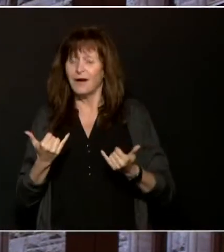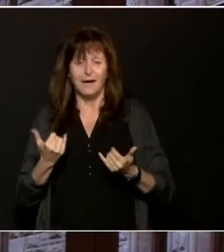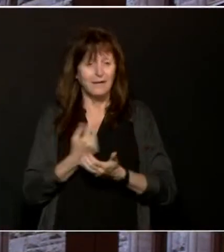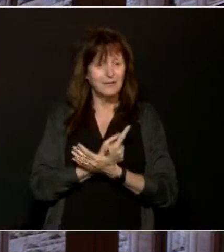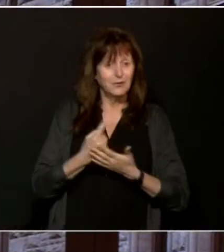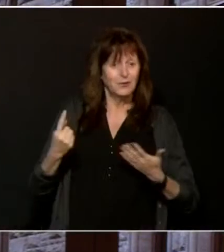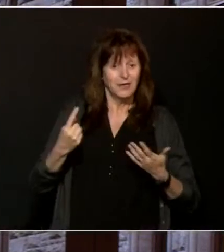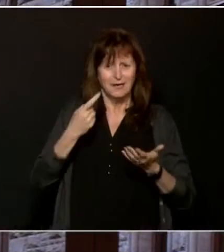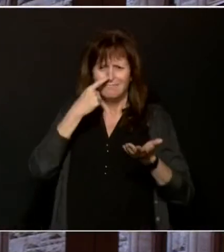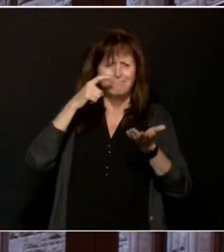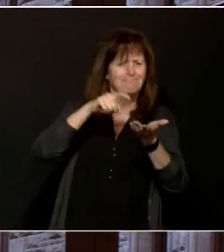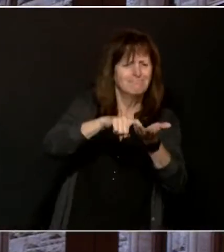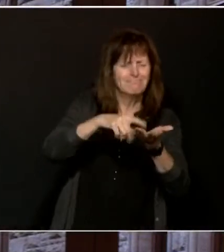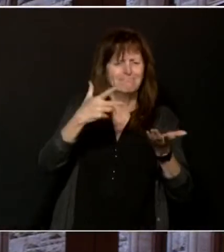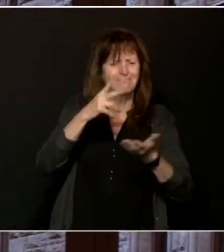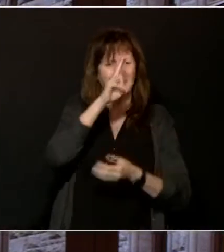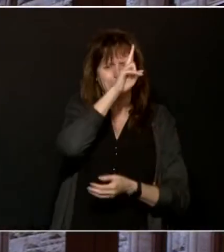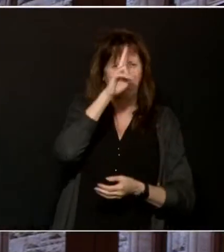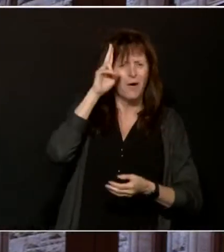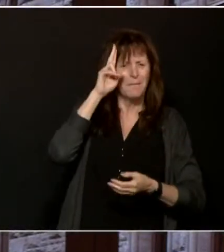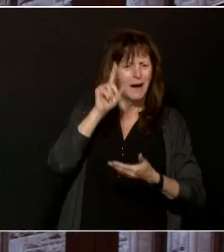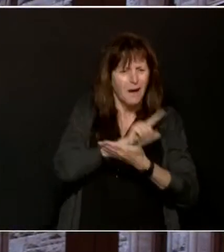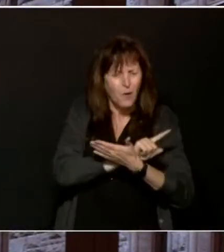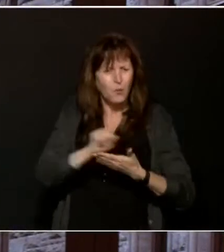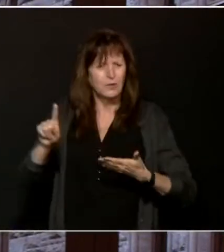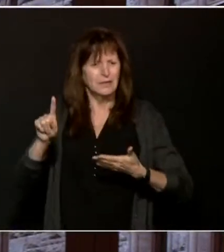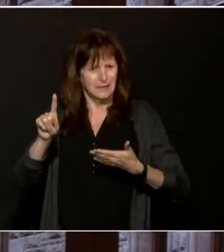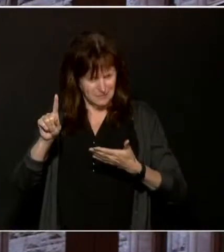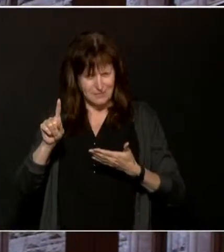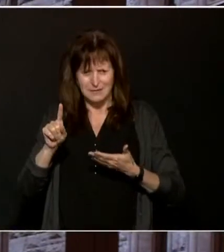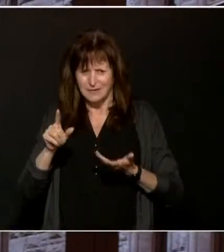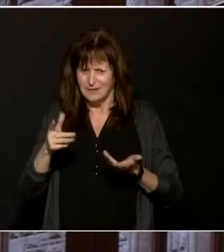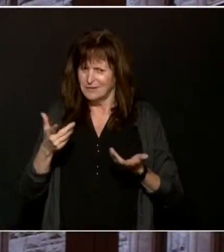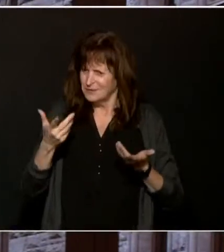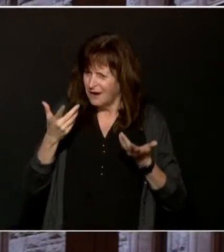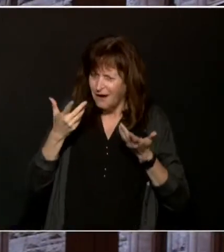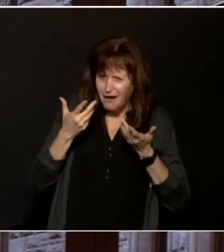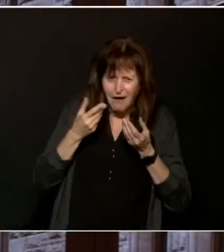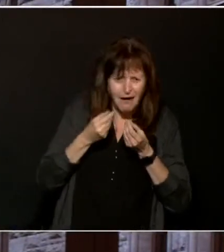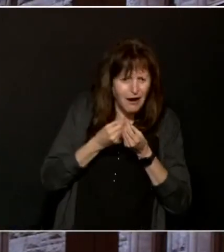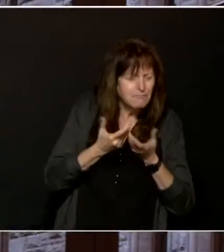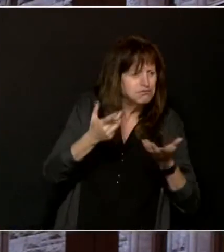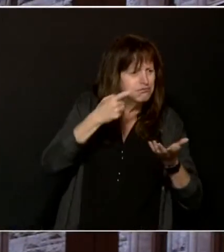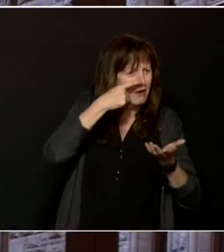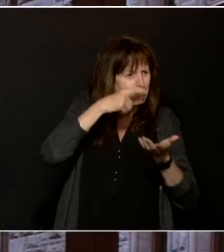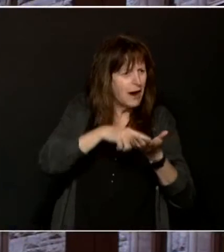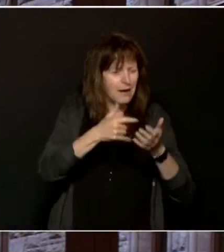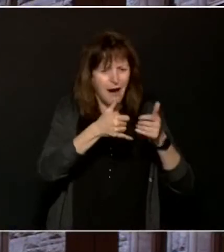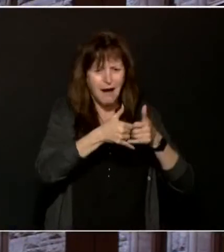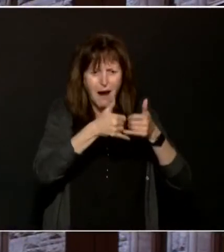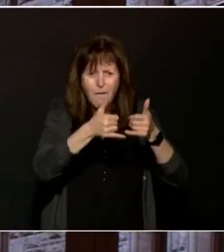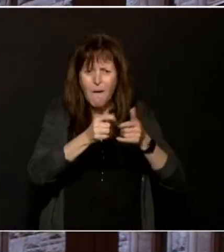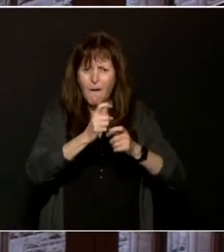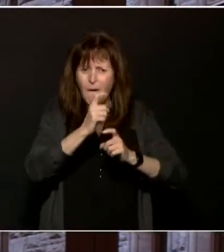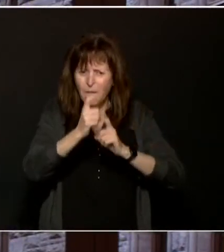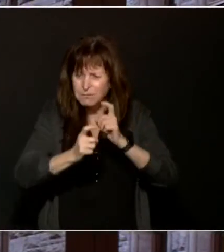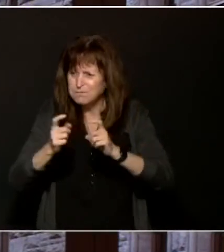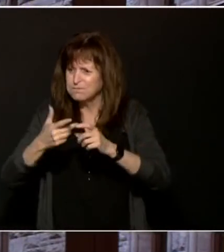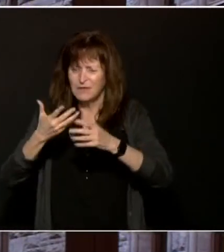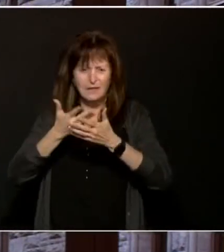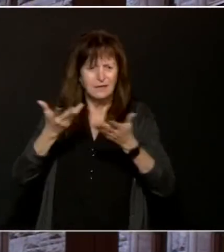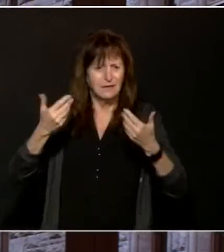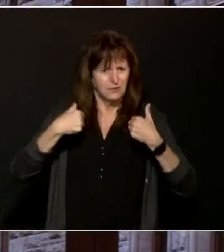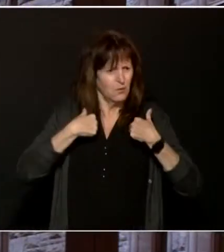that we put a release out with the recognition of some of the awards that were given. And I'd like to add to that my sincere gratitude and thanks for the hard work